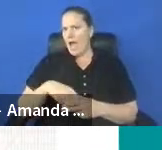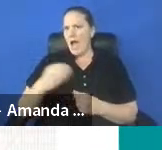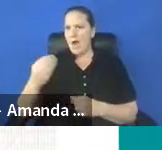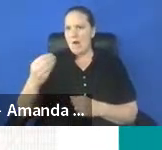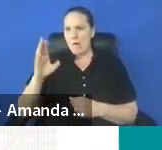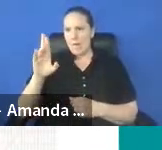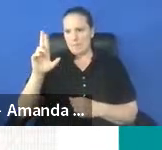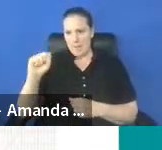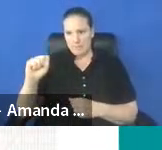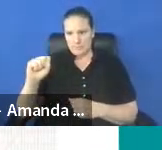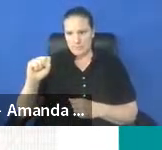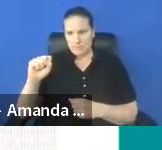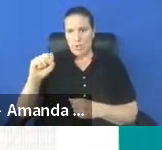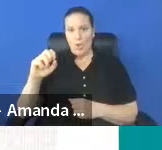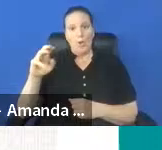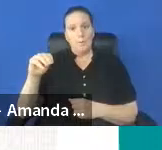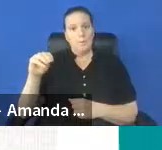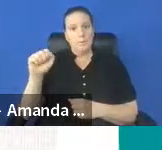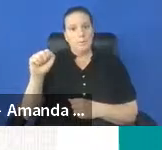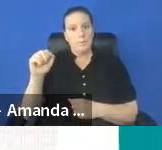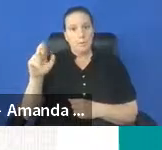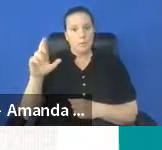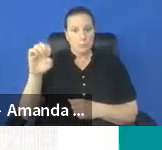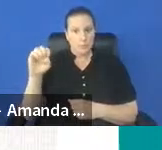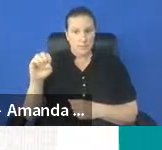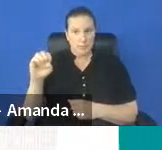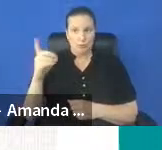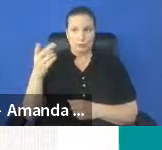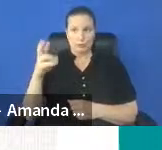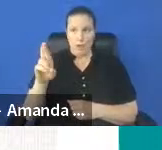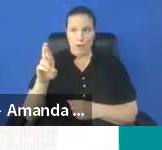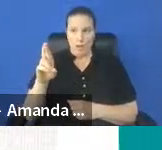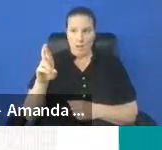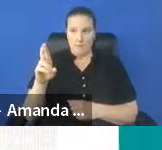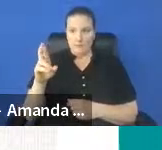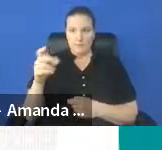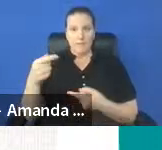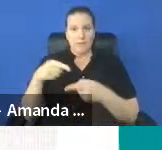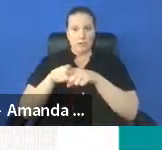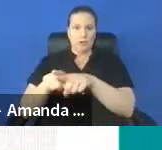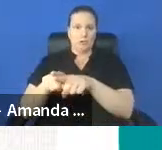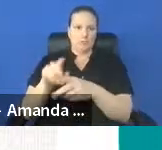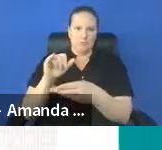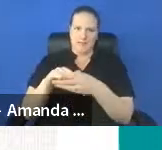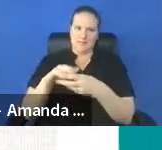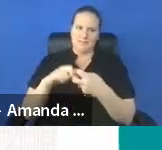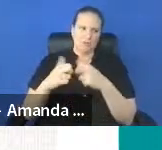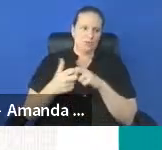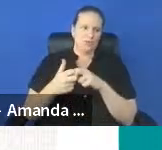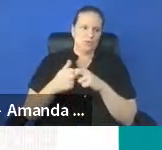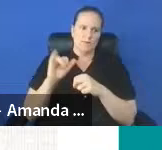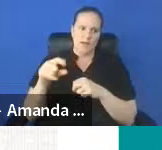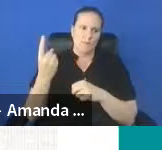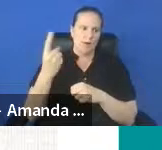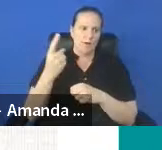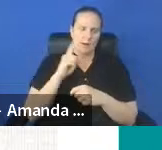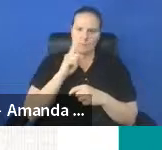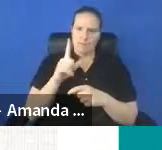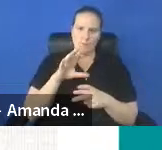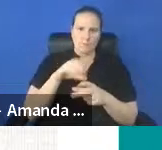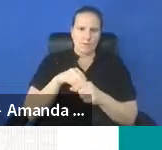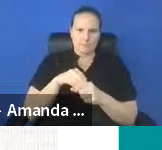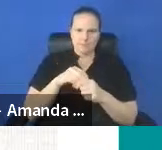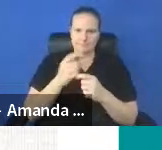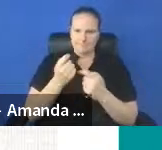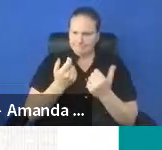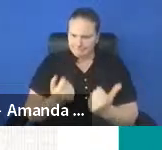buses at Marine Drive interchange, because that's obviously an issue that's one that I really want to get into the weeds on as